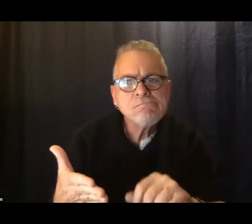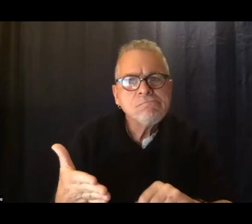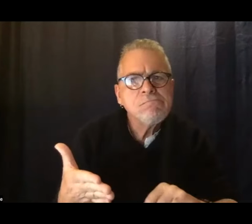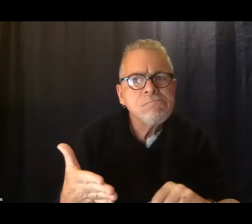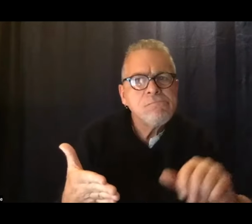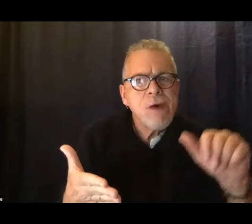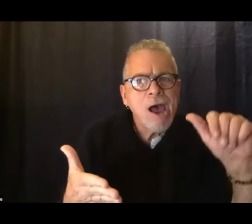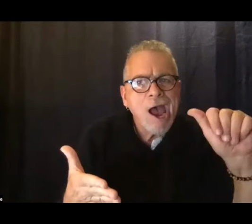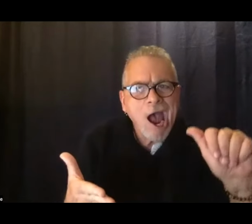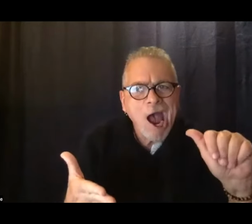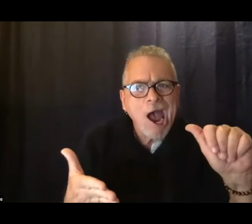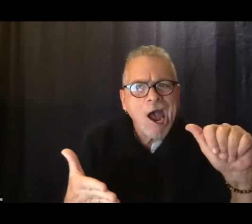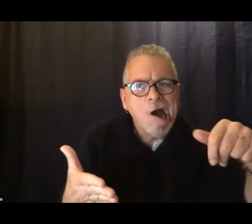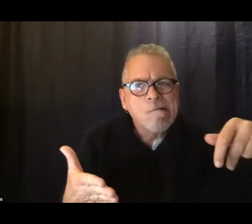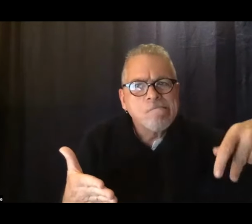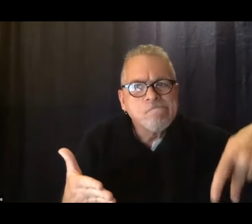A, N,